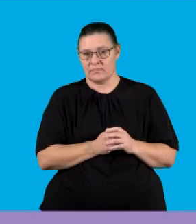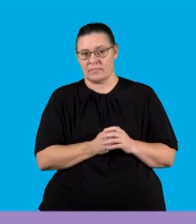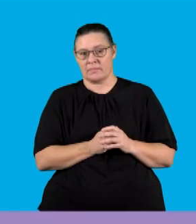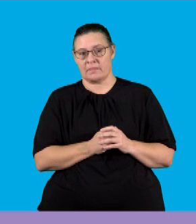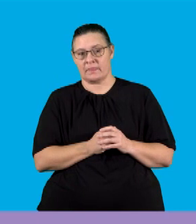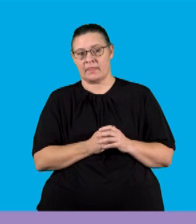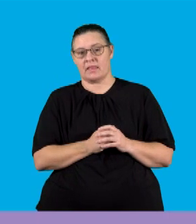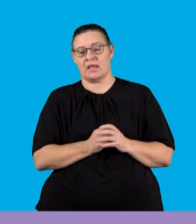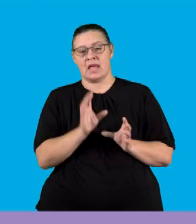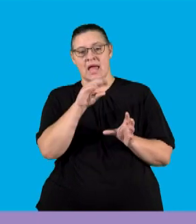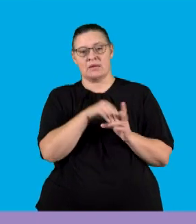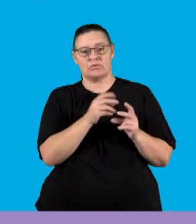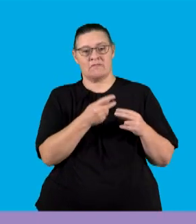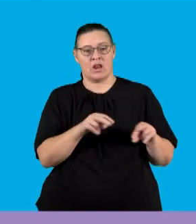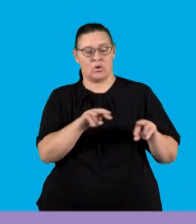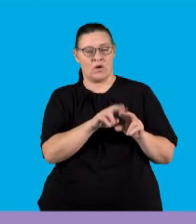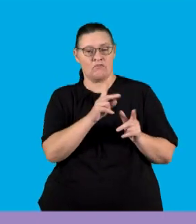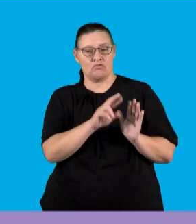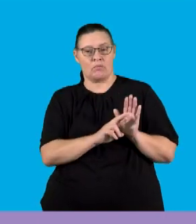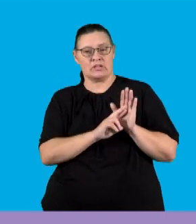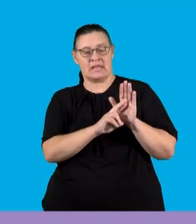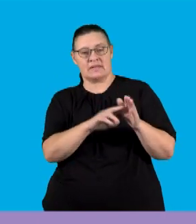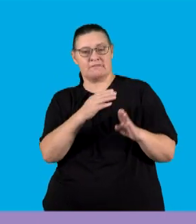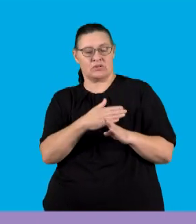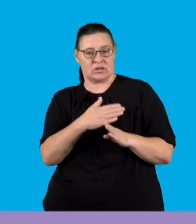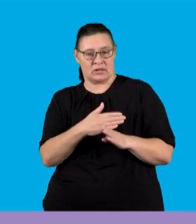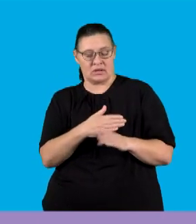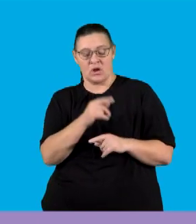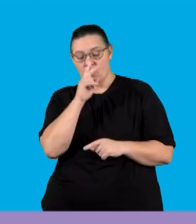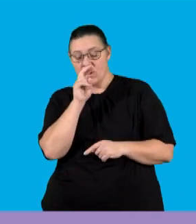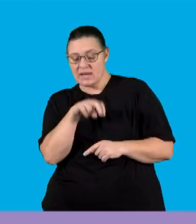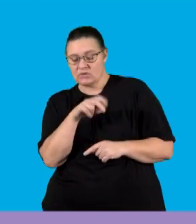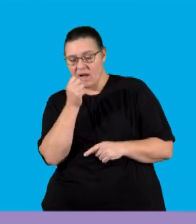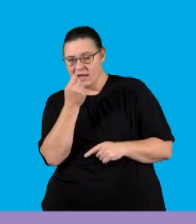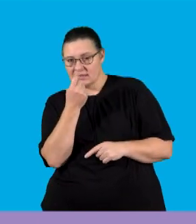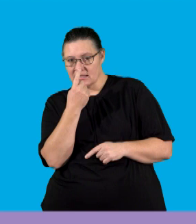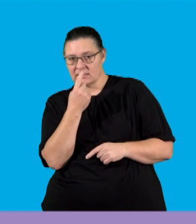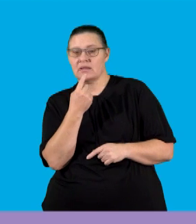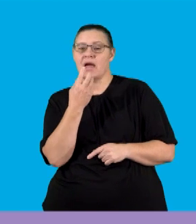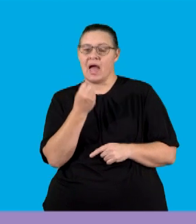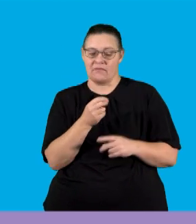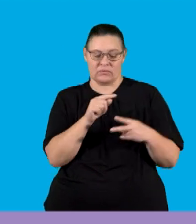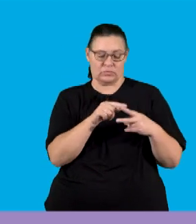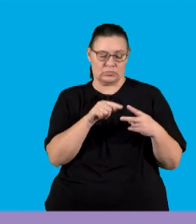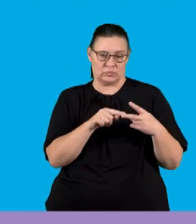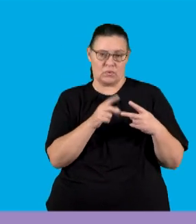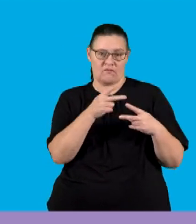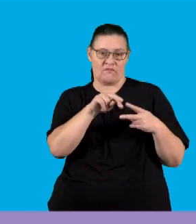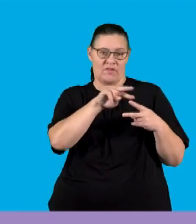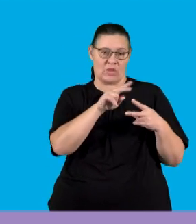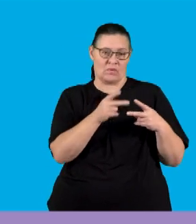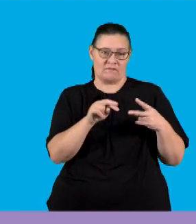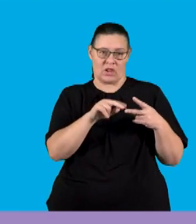So, input values. When we represent functions, we need to understand that there are two types of